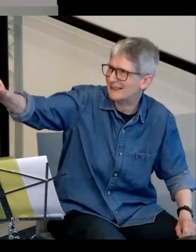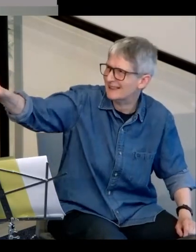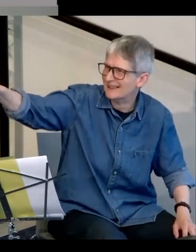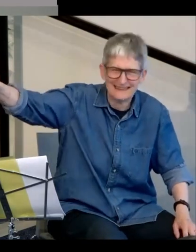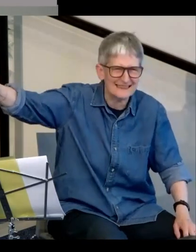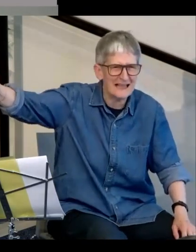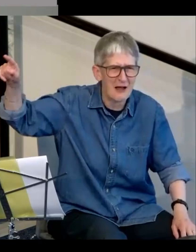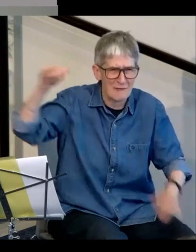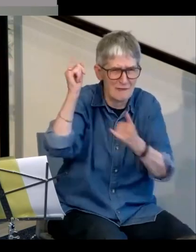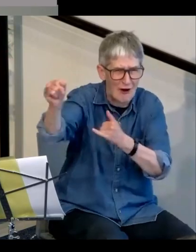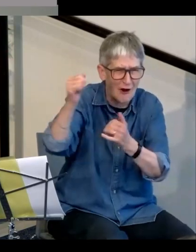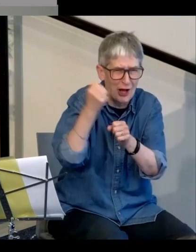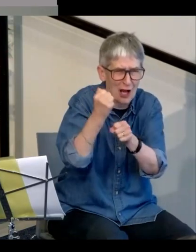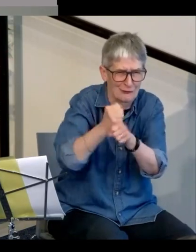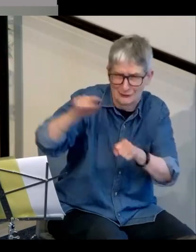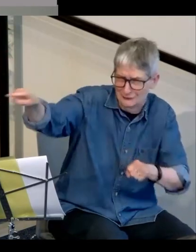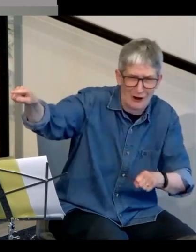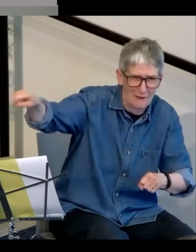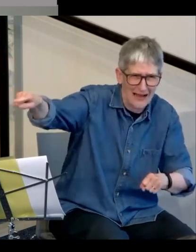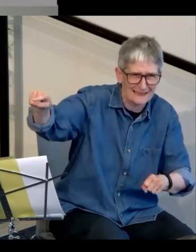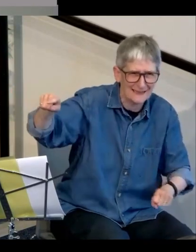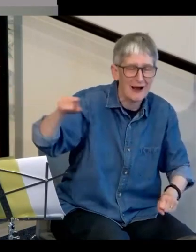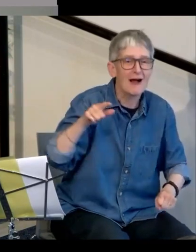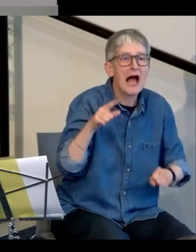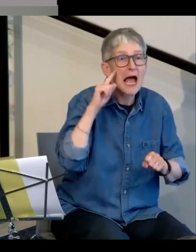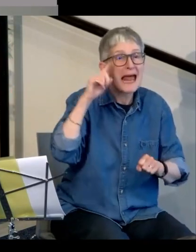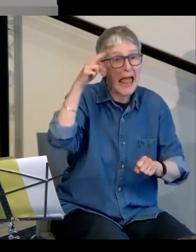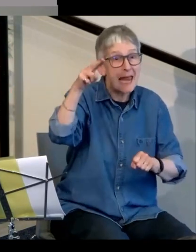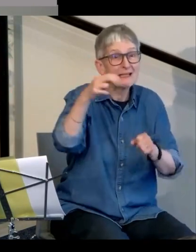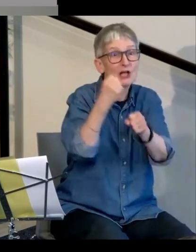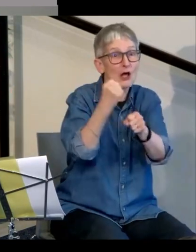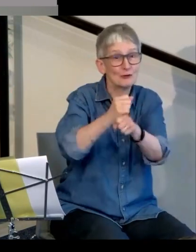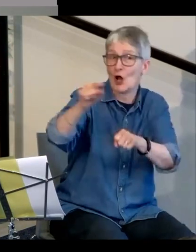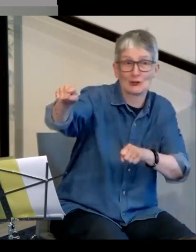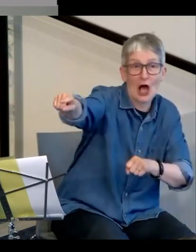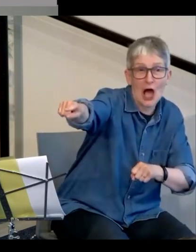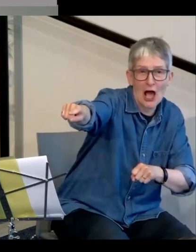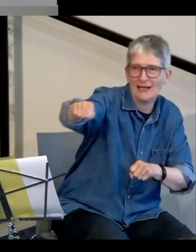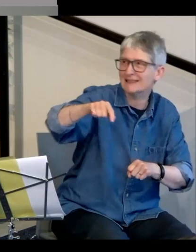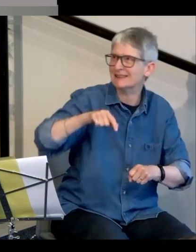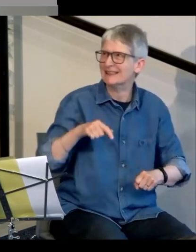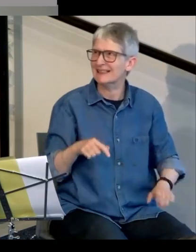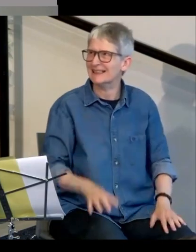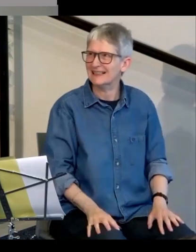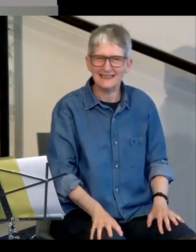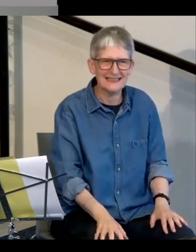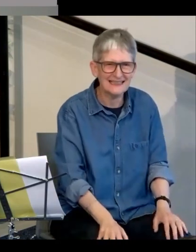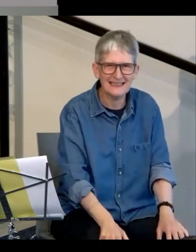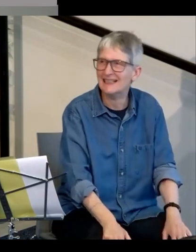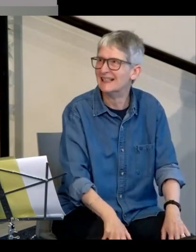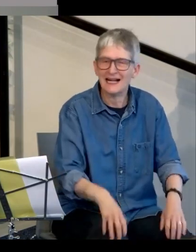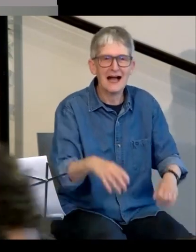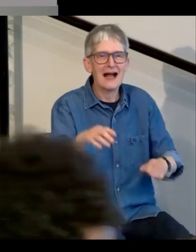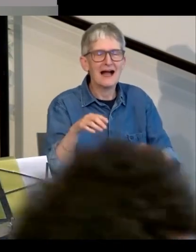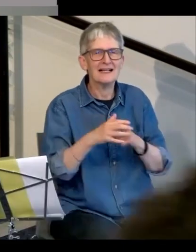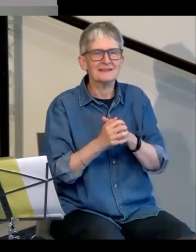Lovely to have you up there. Please do take a seat. I know Gertrude because her granddaughter is at the same nursery as my